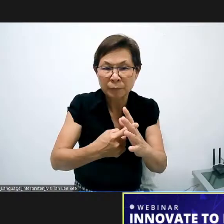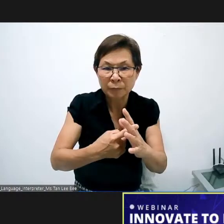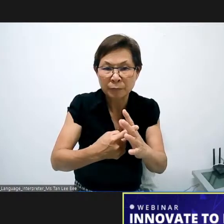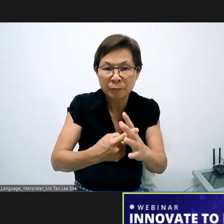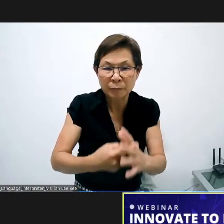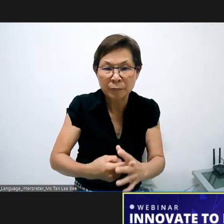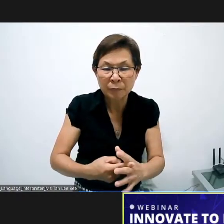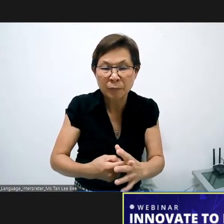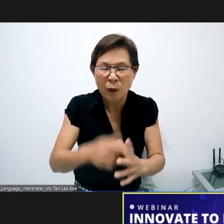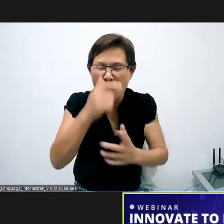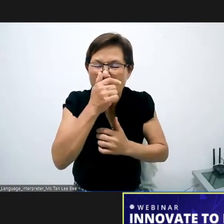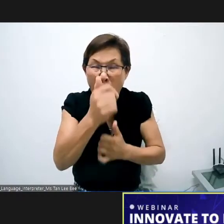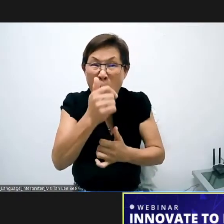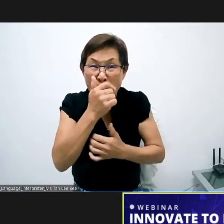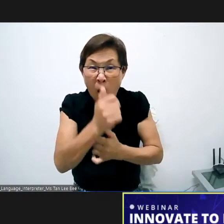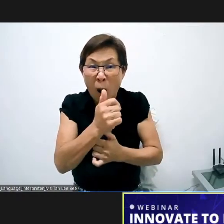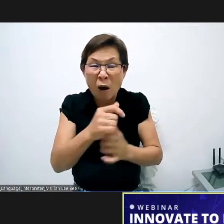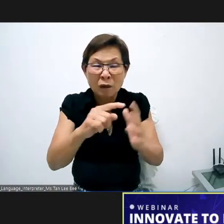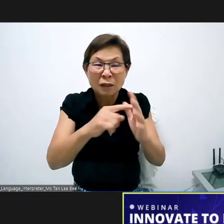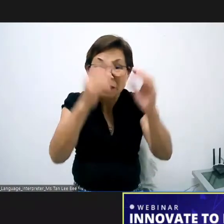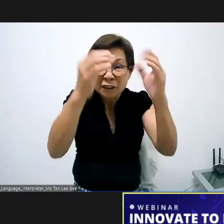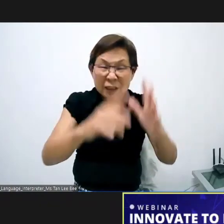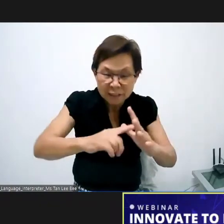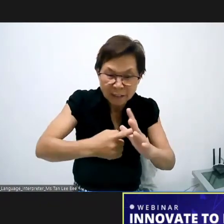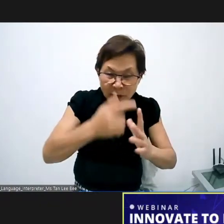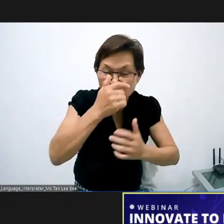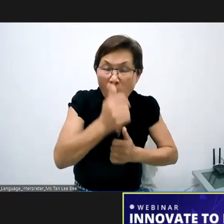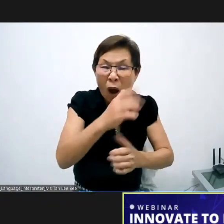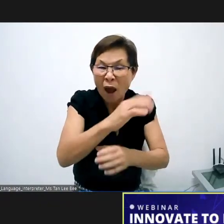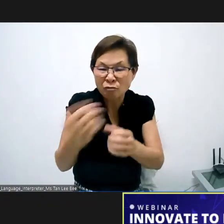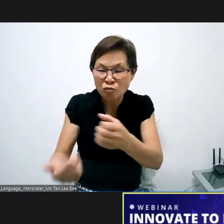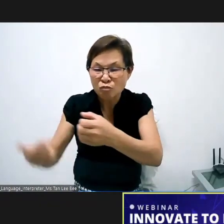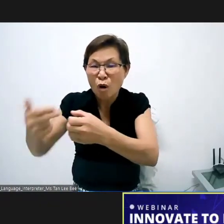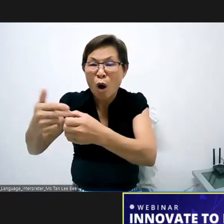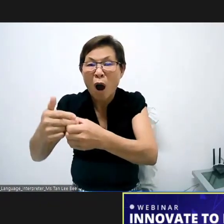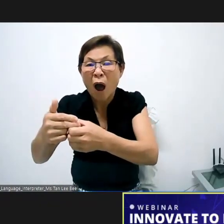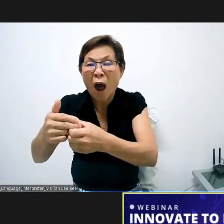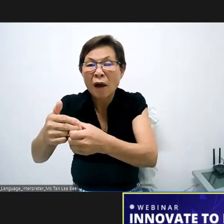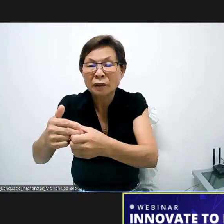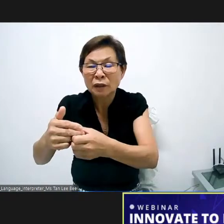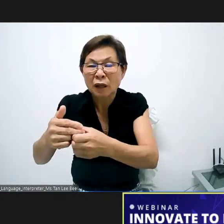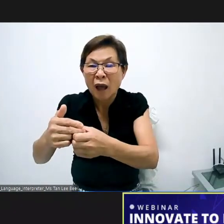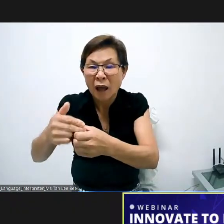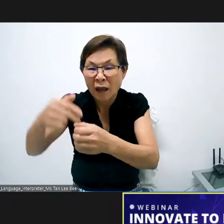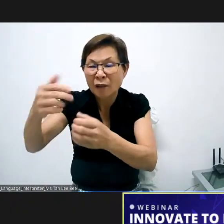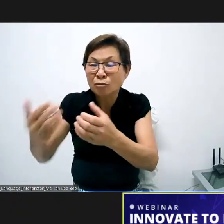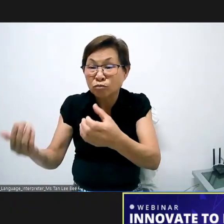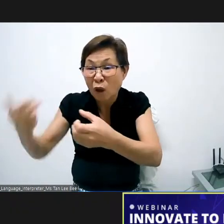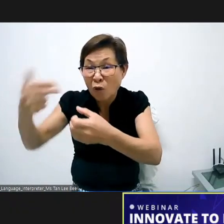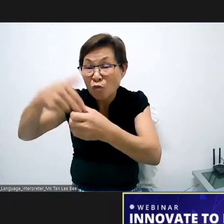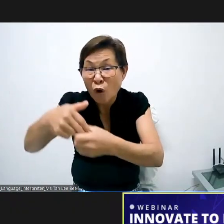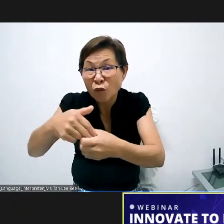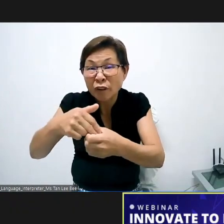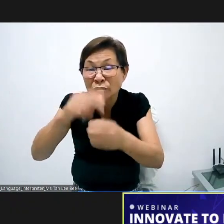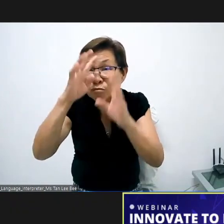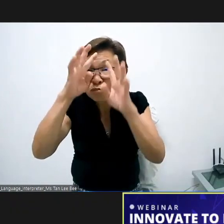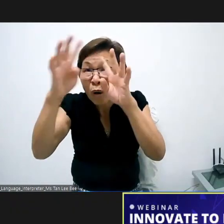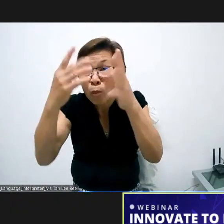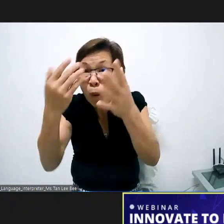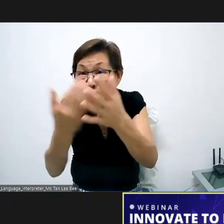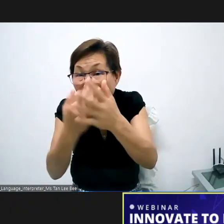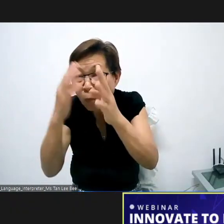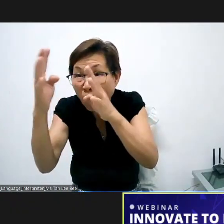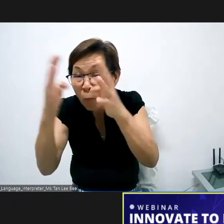they get interested to get involved deeper in innovation. Most of the cases,